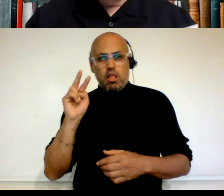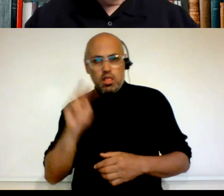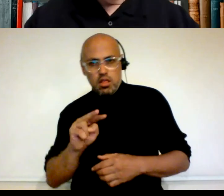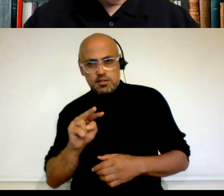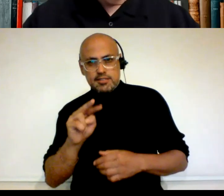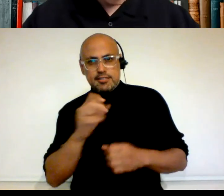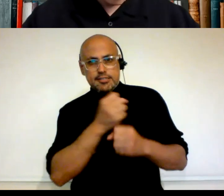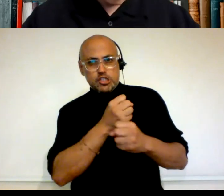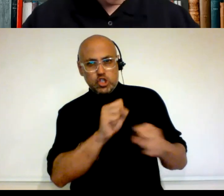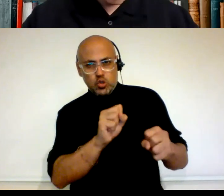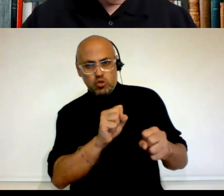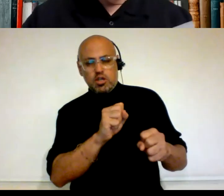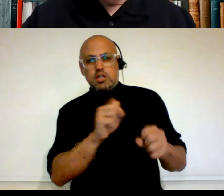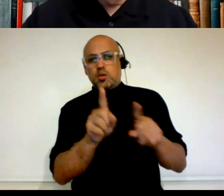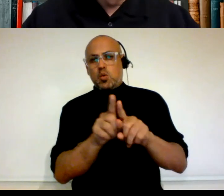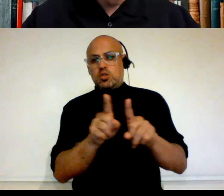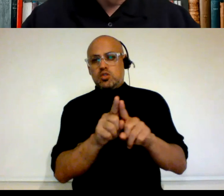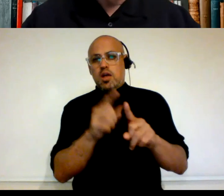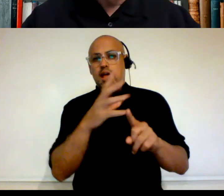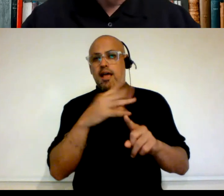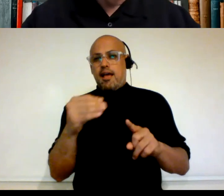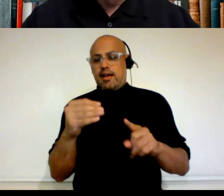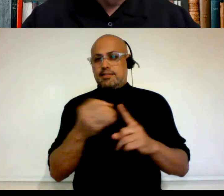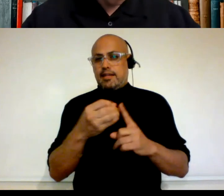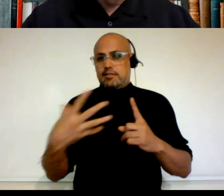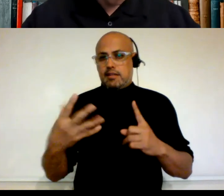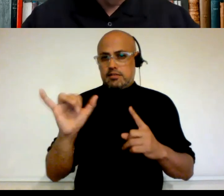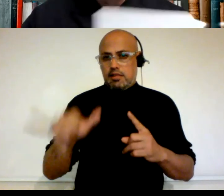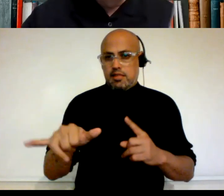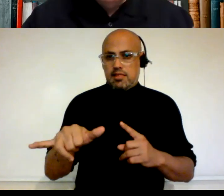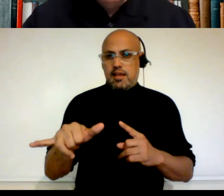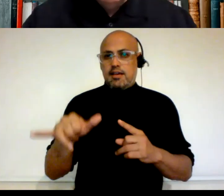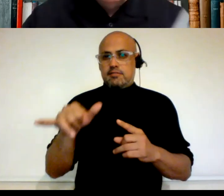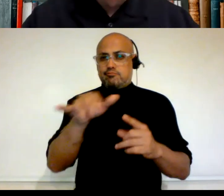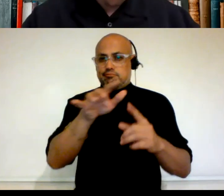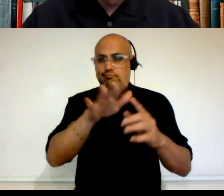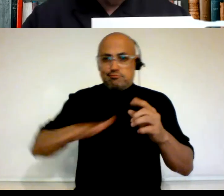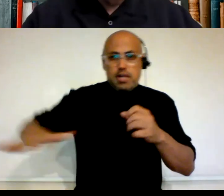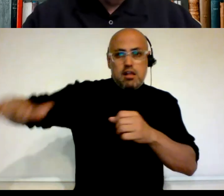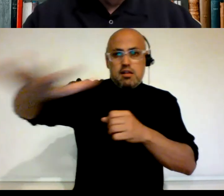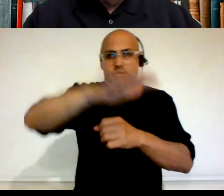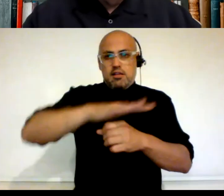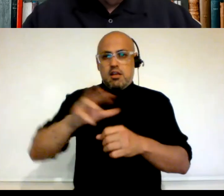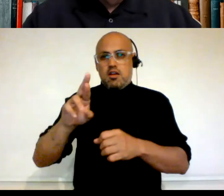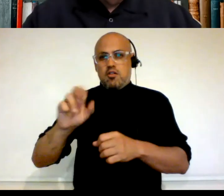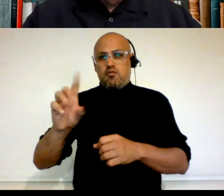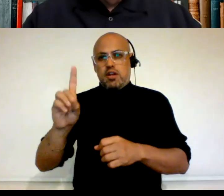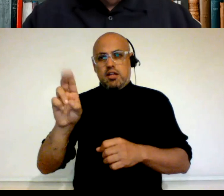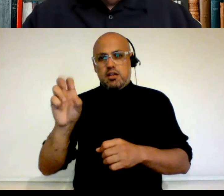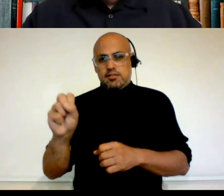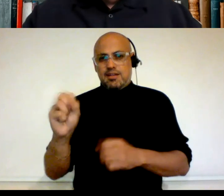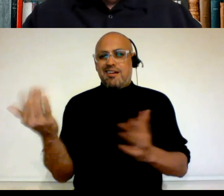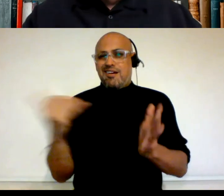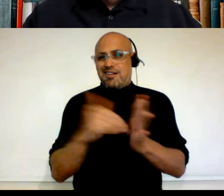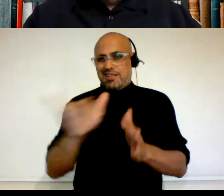security also, and the extension of that, the radius. So once again, that is part of the